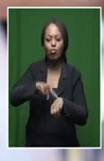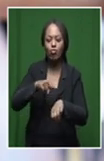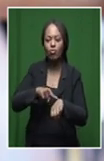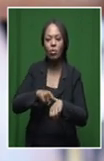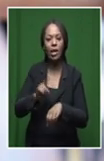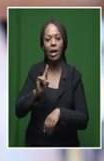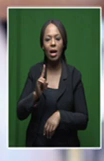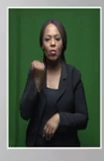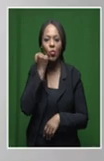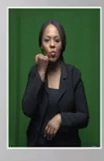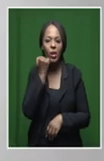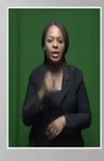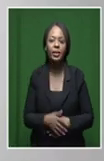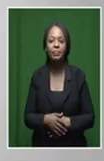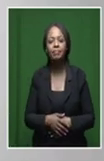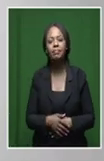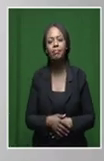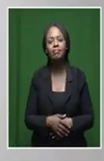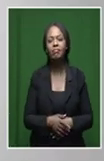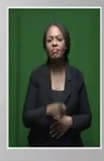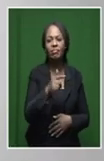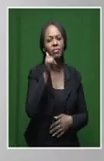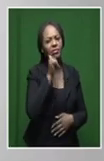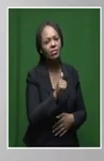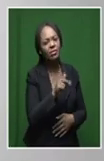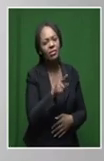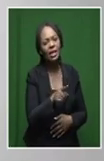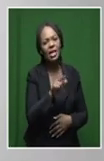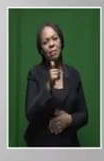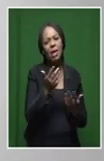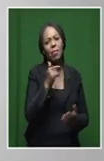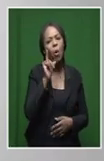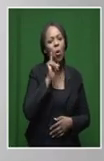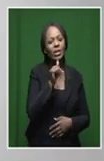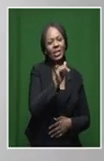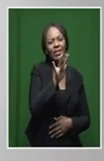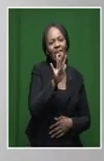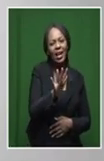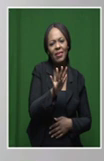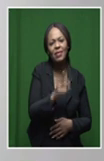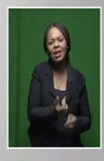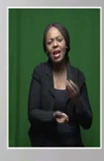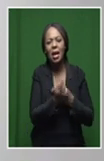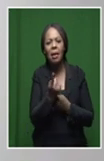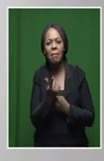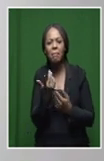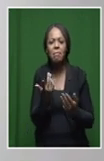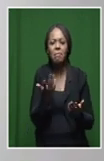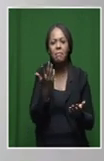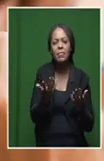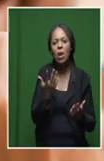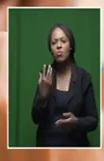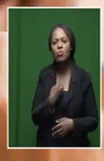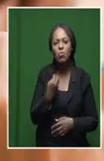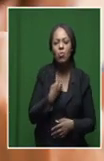and what can people do, whether you're nearing 65 to be regarded as someone that's in the geriatric population or you're a younger